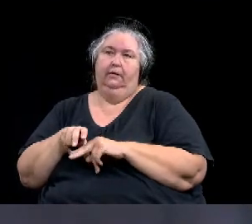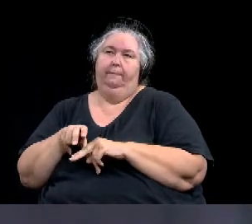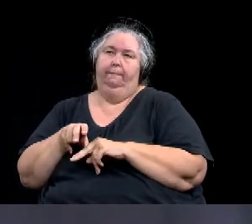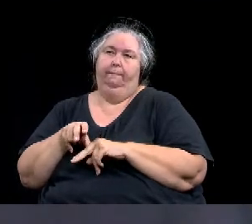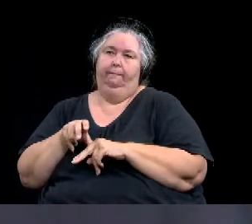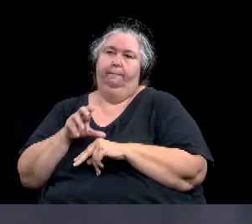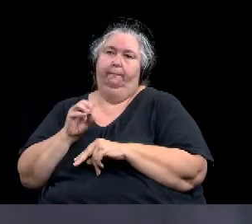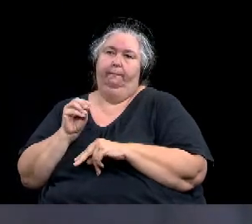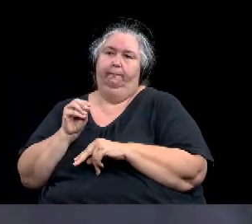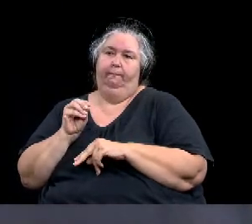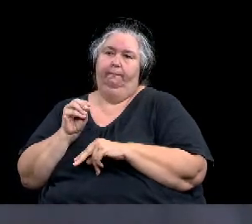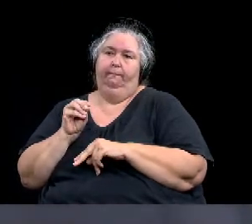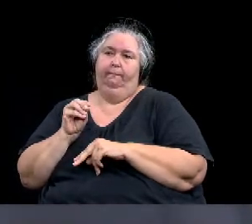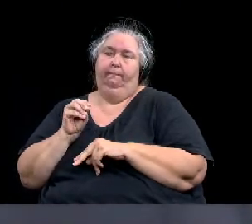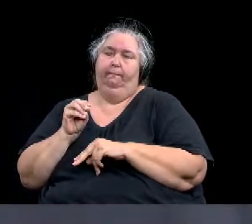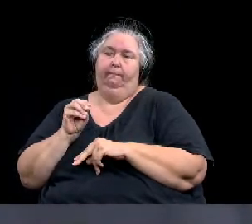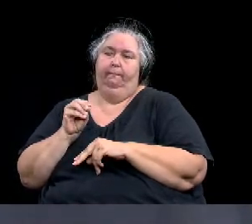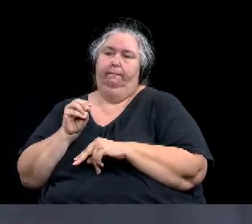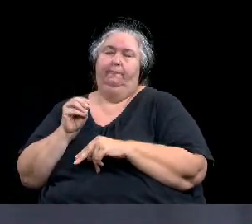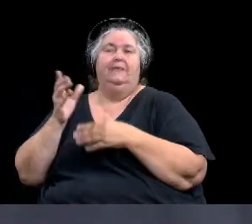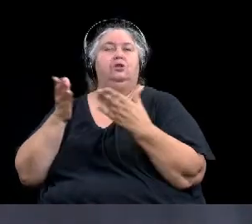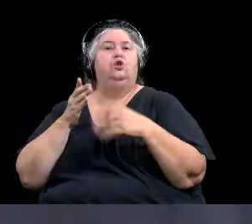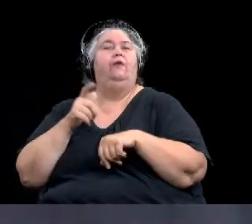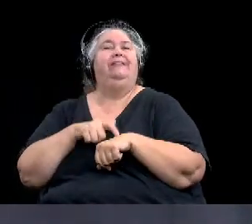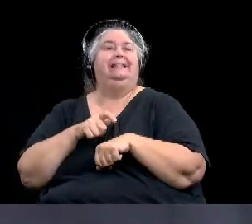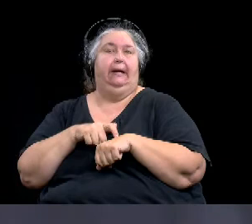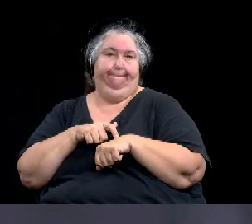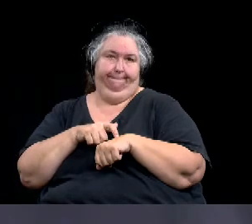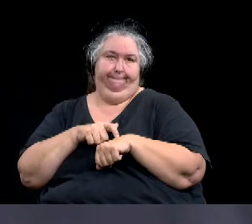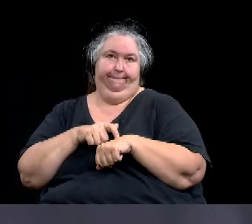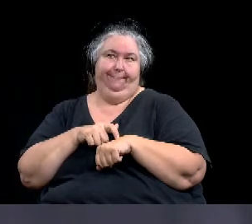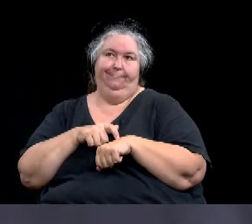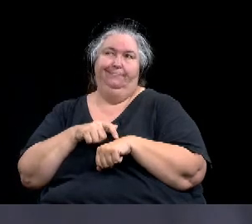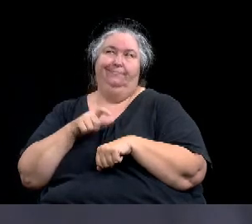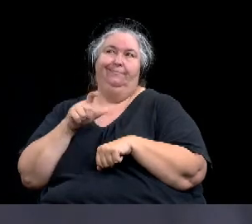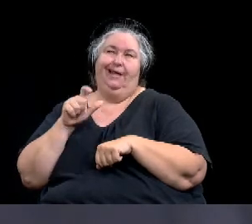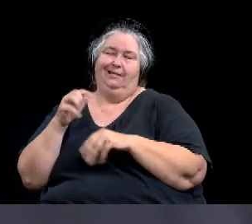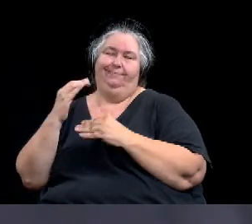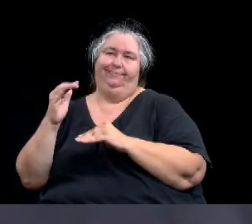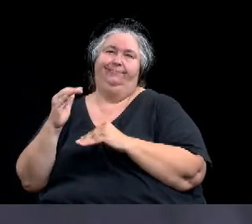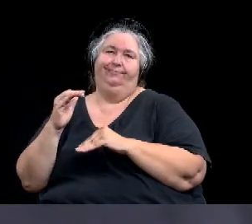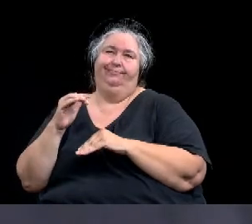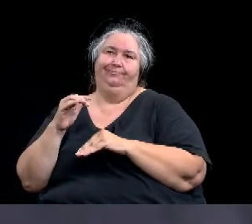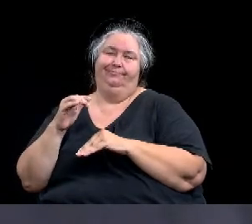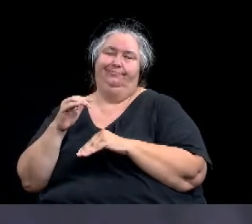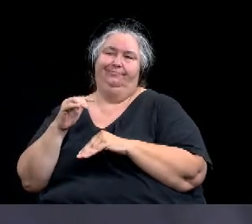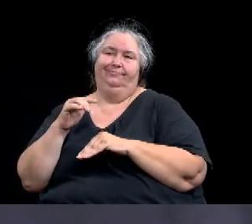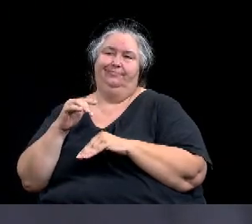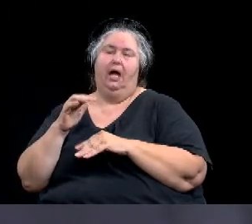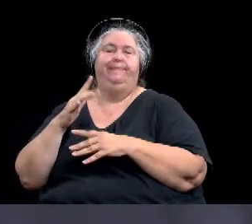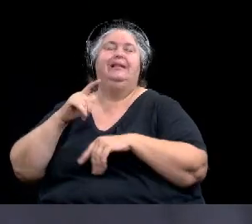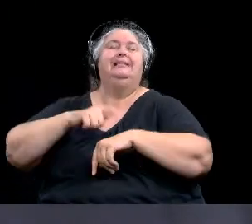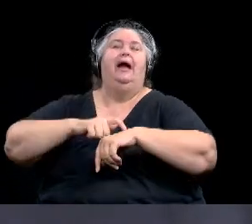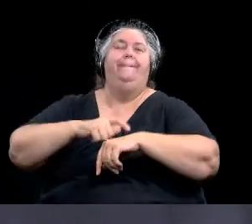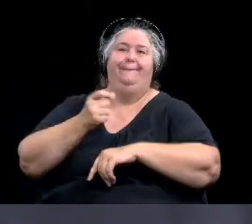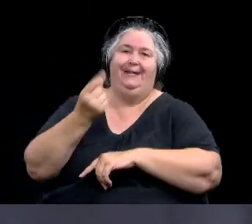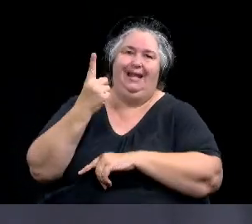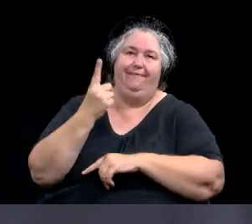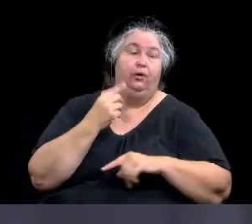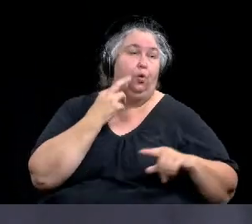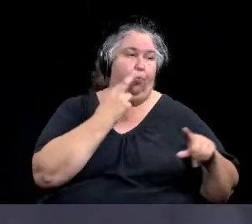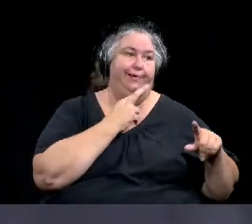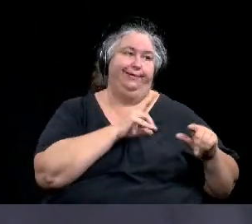And also the serving time has to stop at 11 o'clock, where a restaurant could